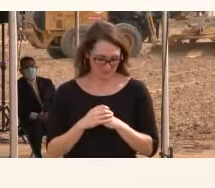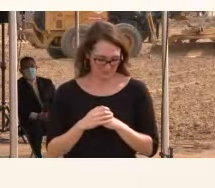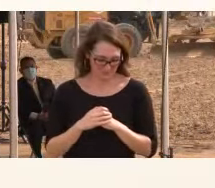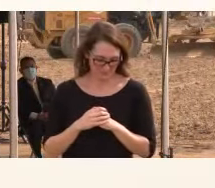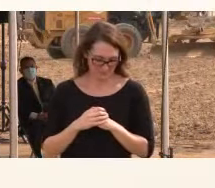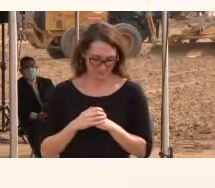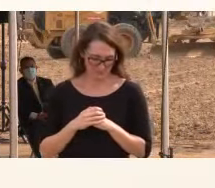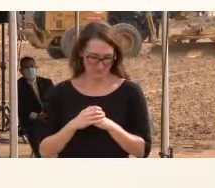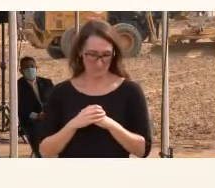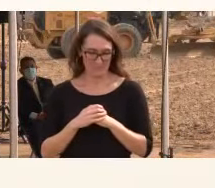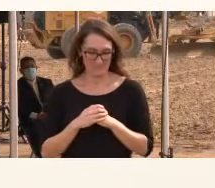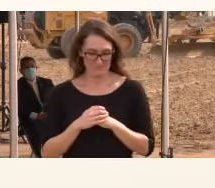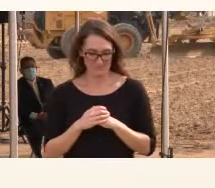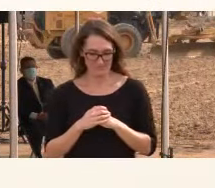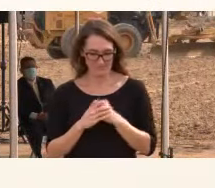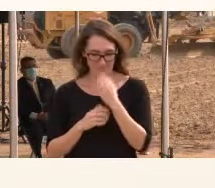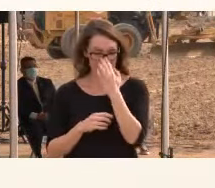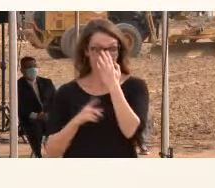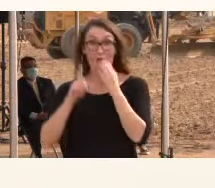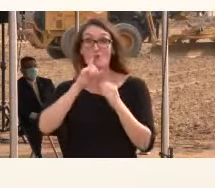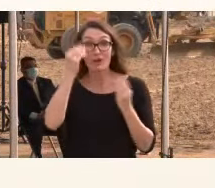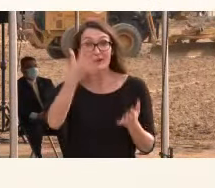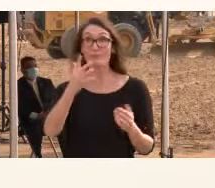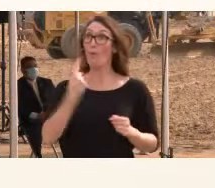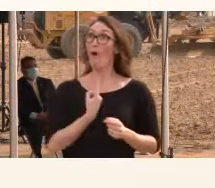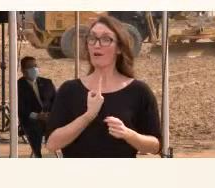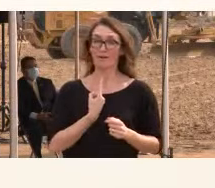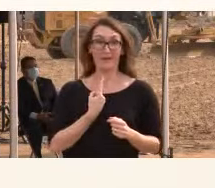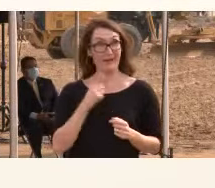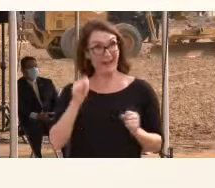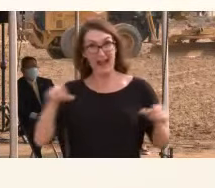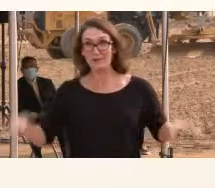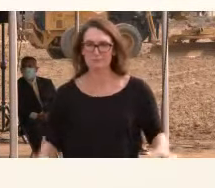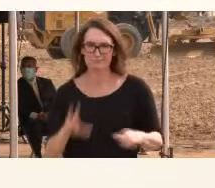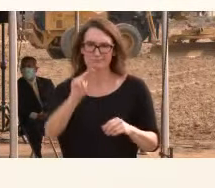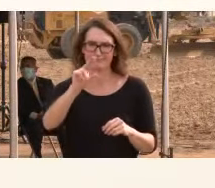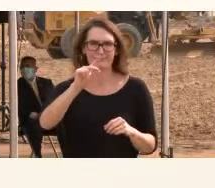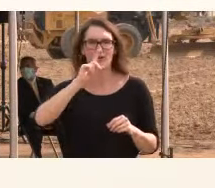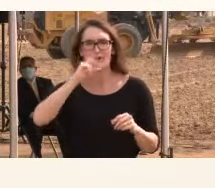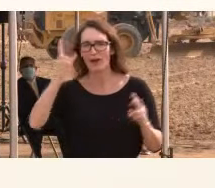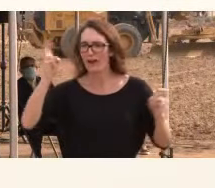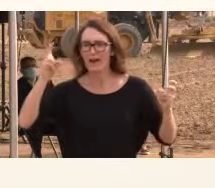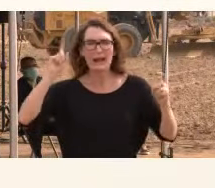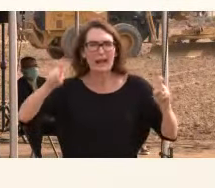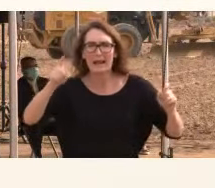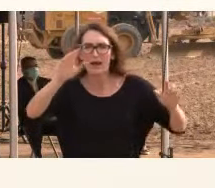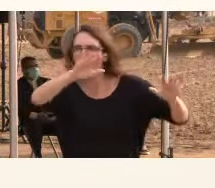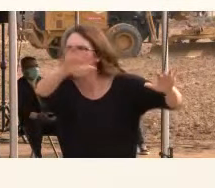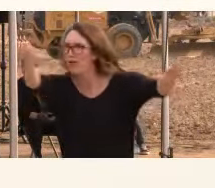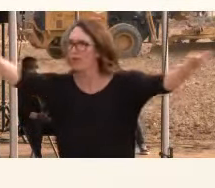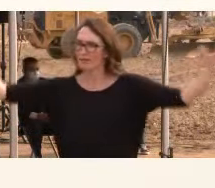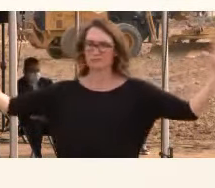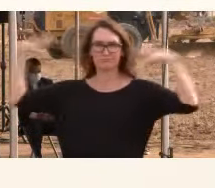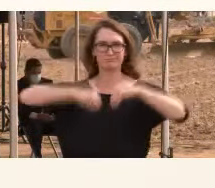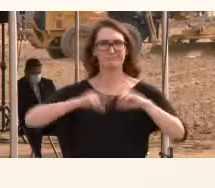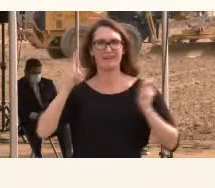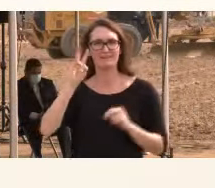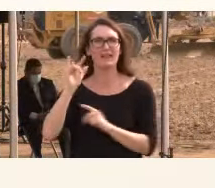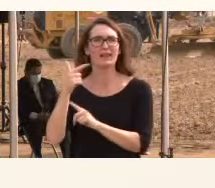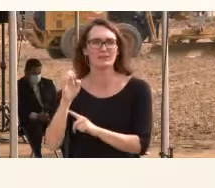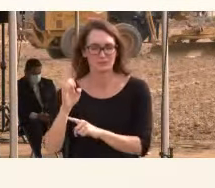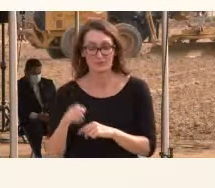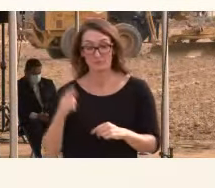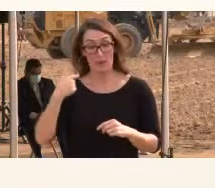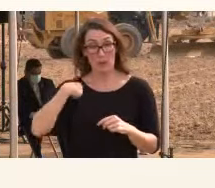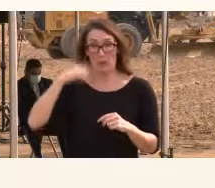It really does take a village. As someone who has been on this board since 2012, I know firsthand